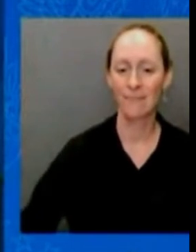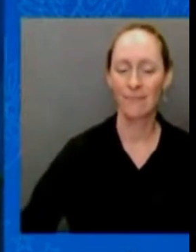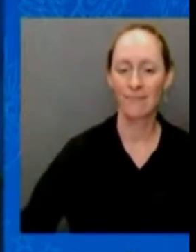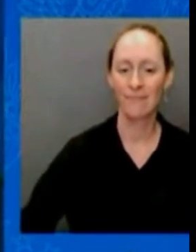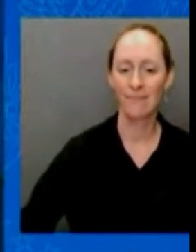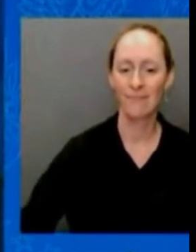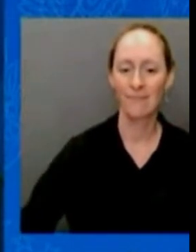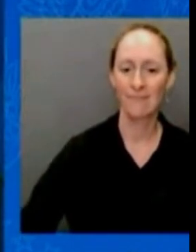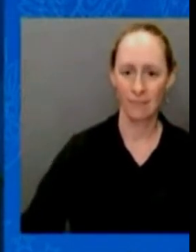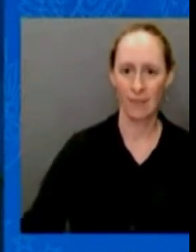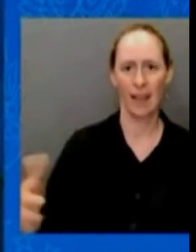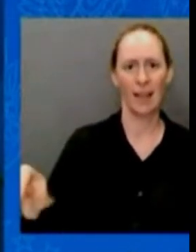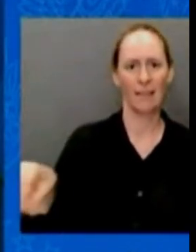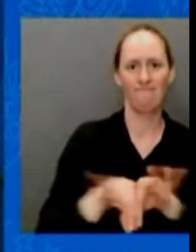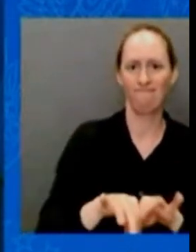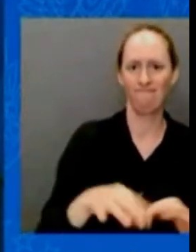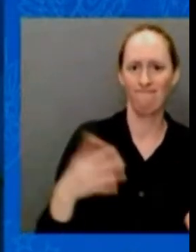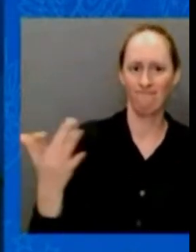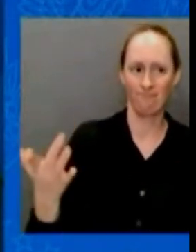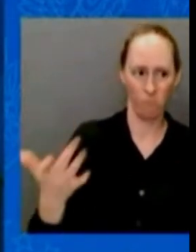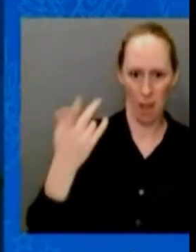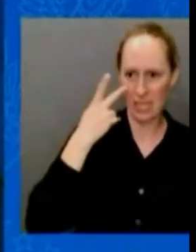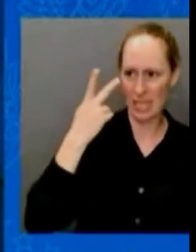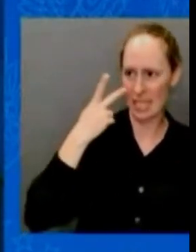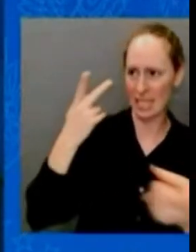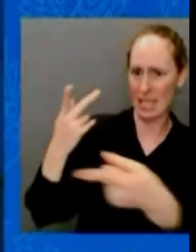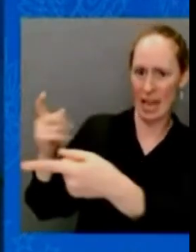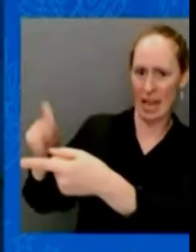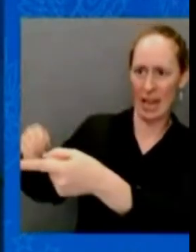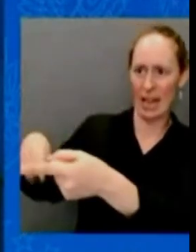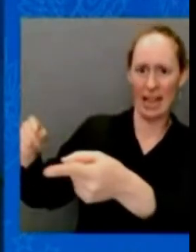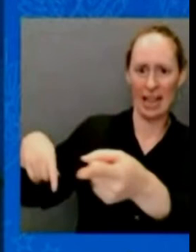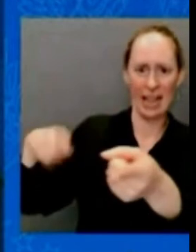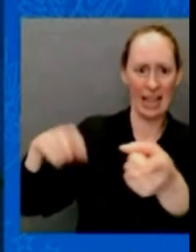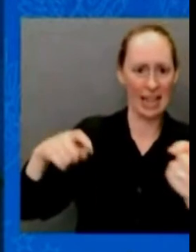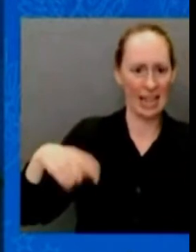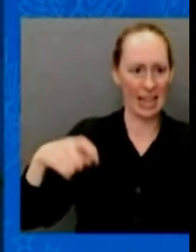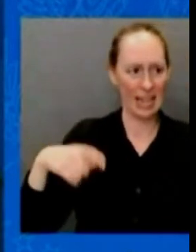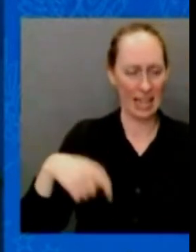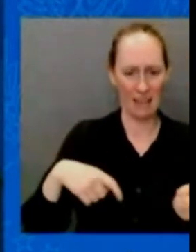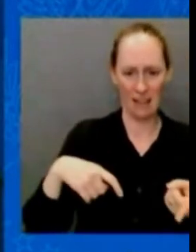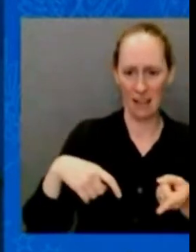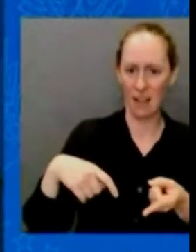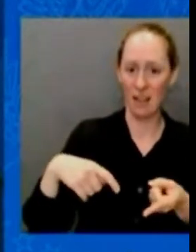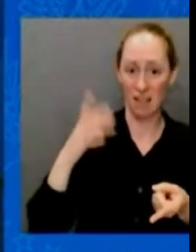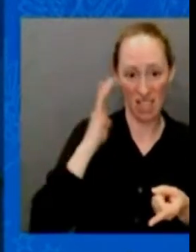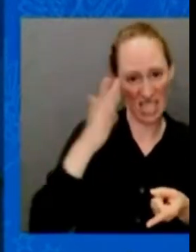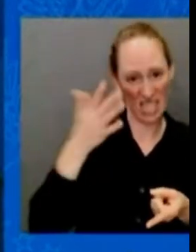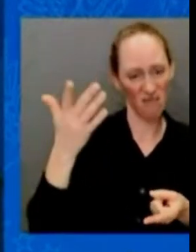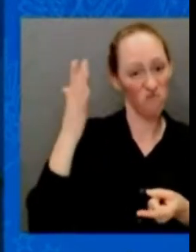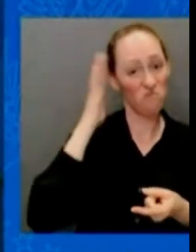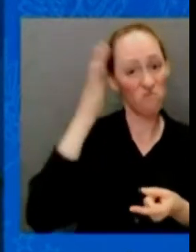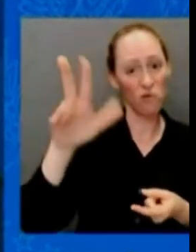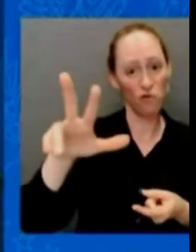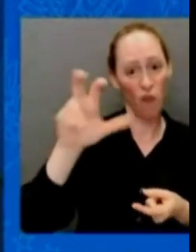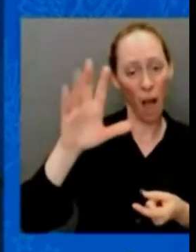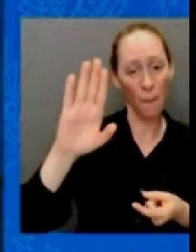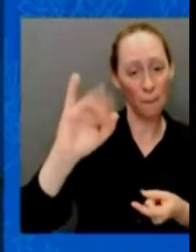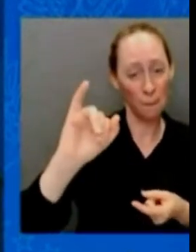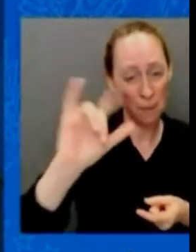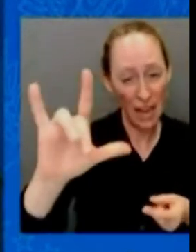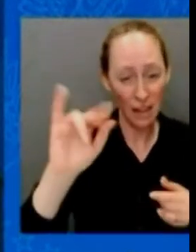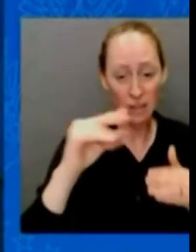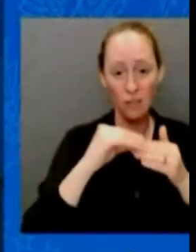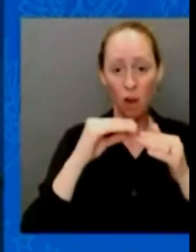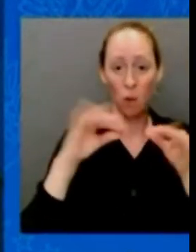expected to grow to more than $300 billion by the end of this decade. So it is obvious, to meet the